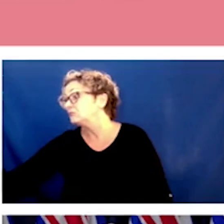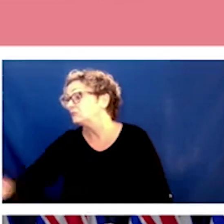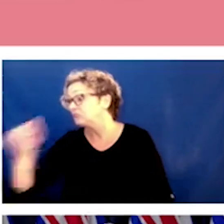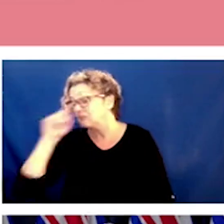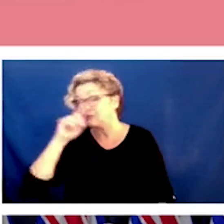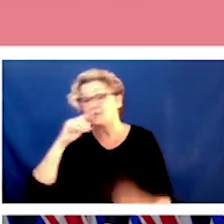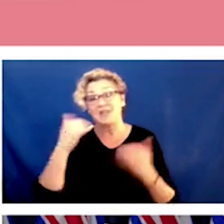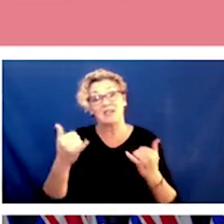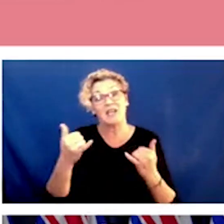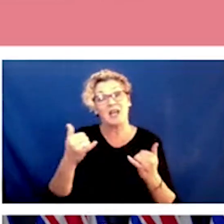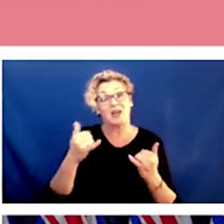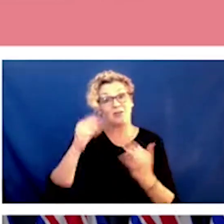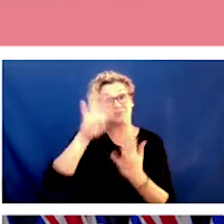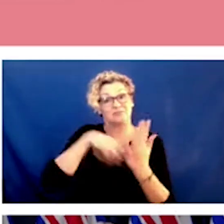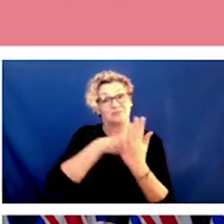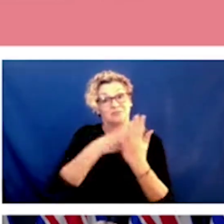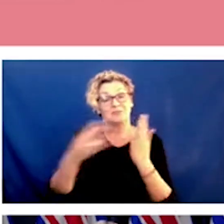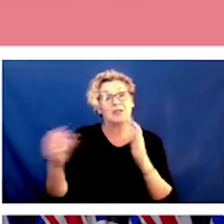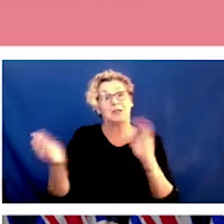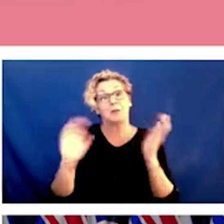our communities.